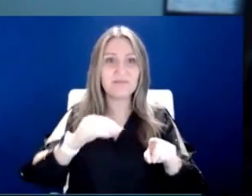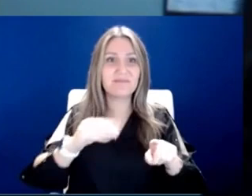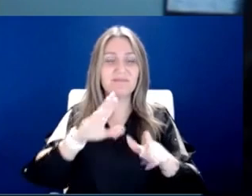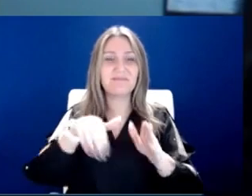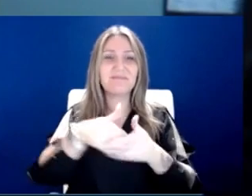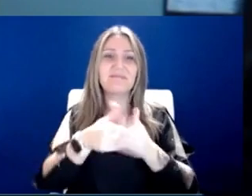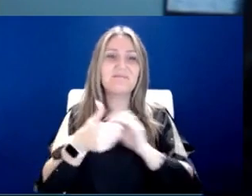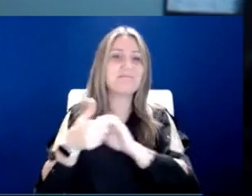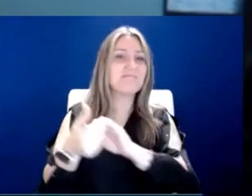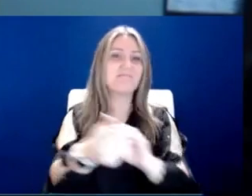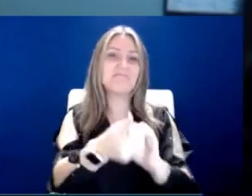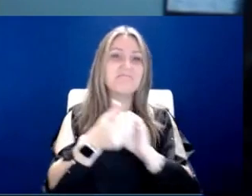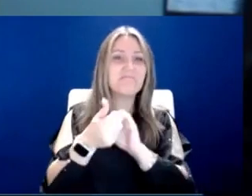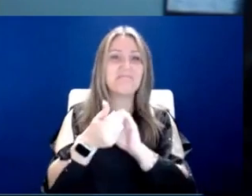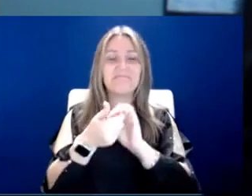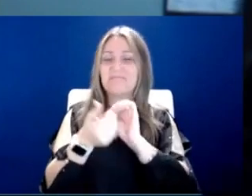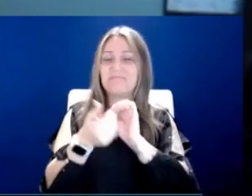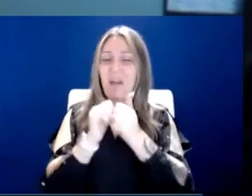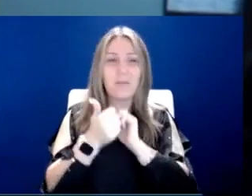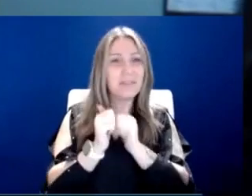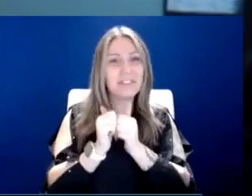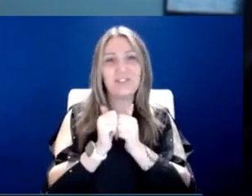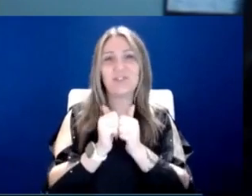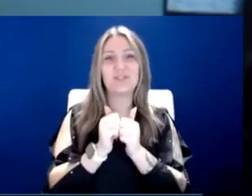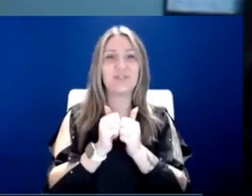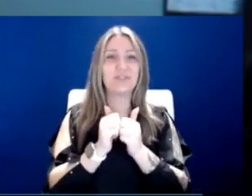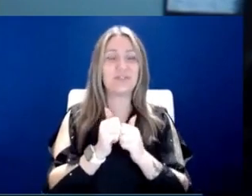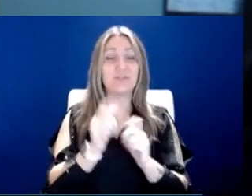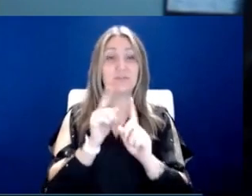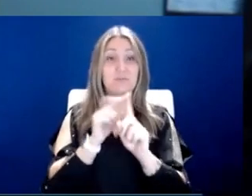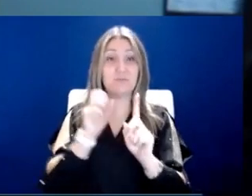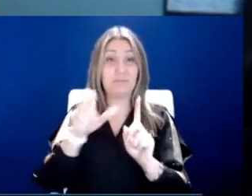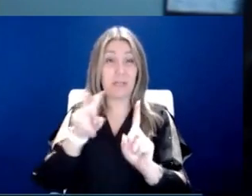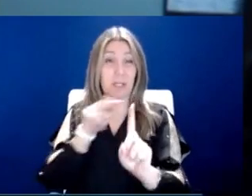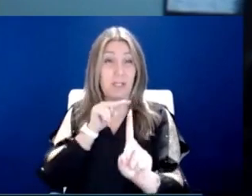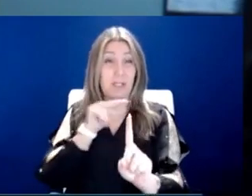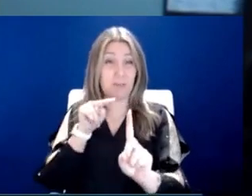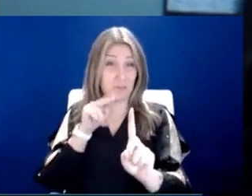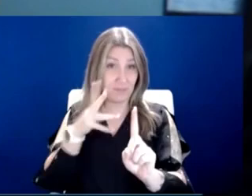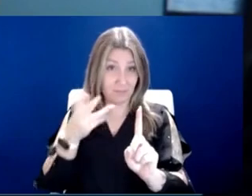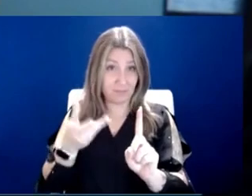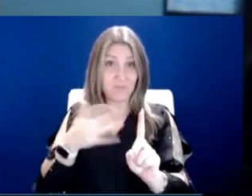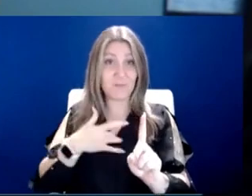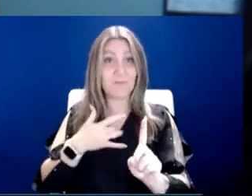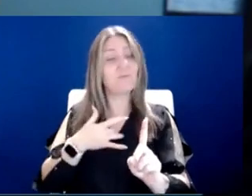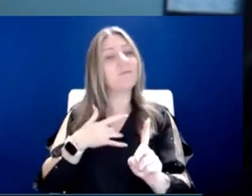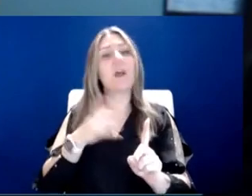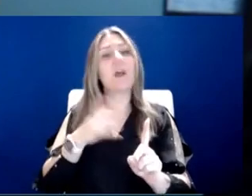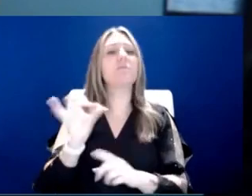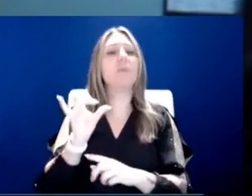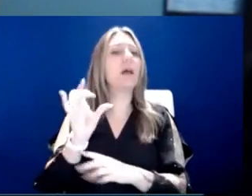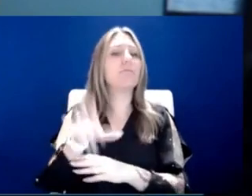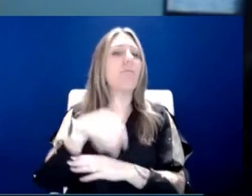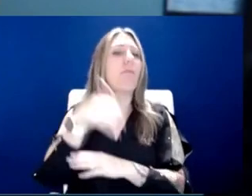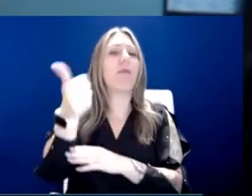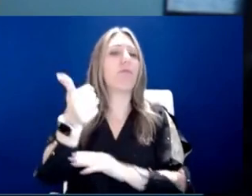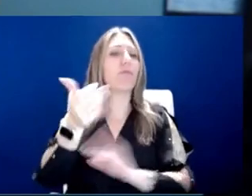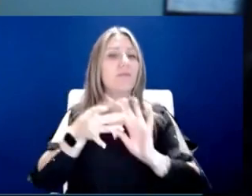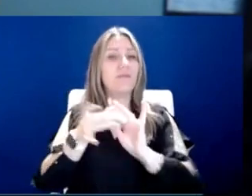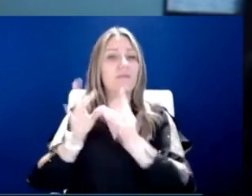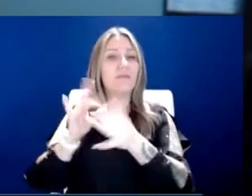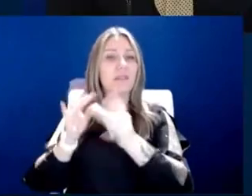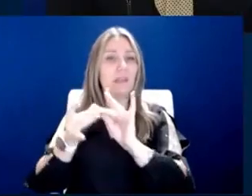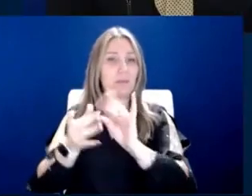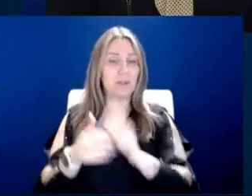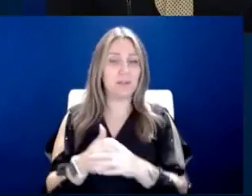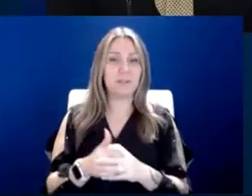and competition, and from that standpoint, it felt like any other game. For both of you,